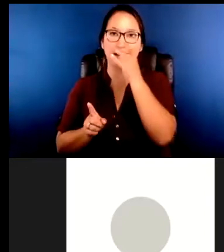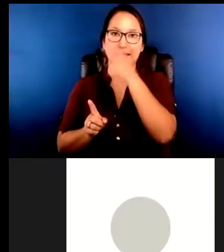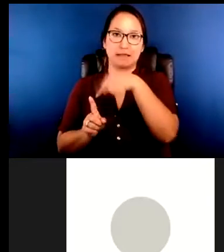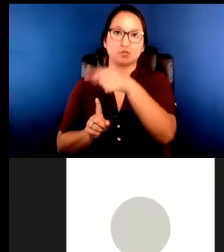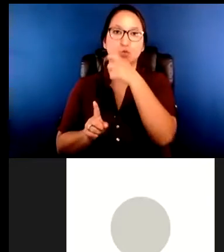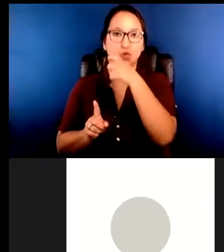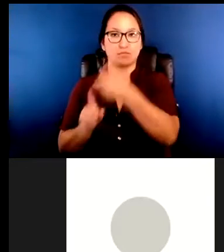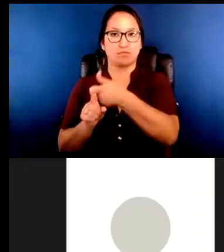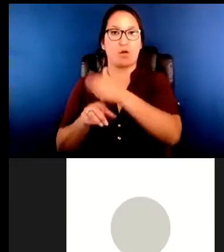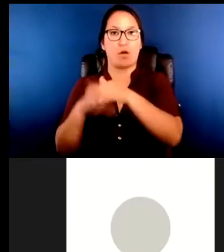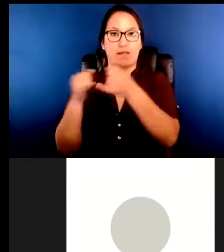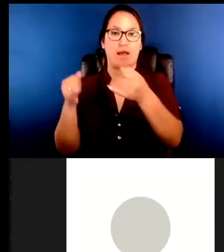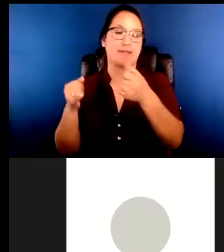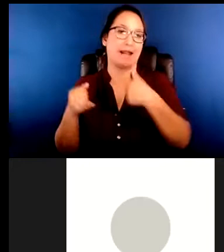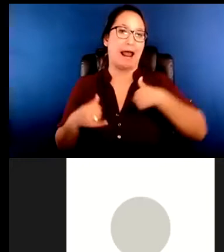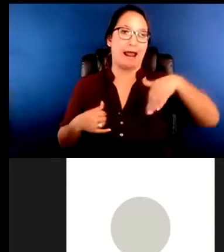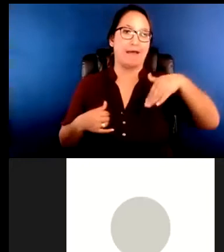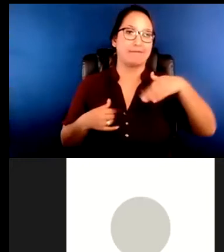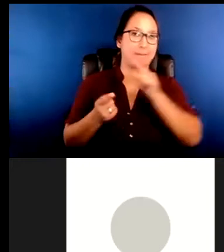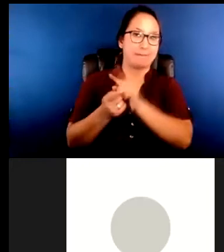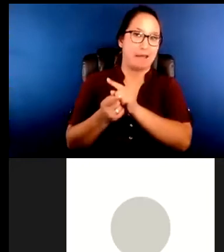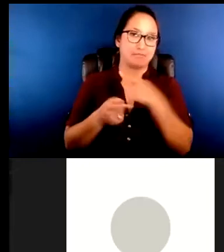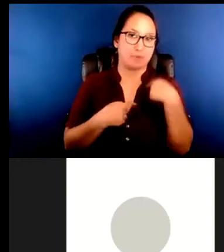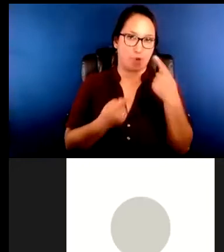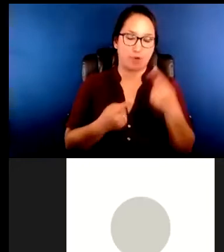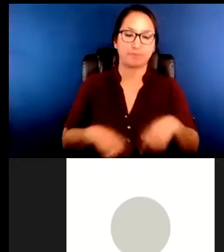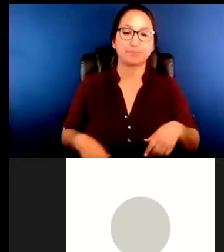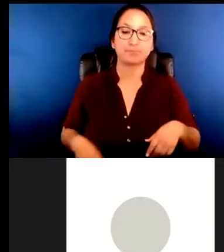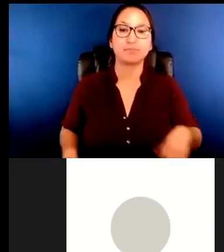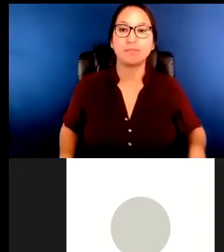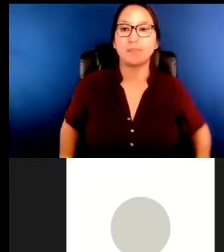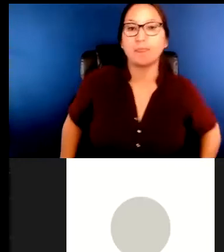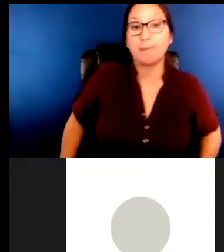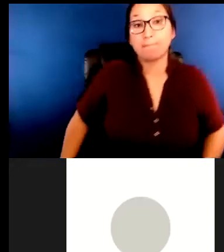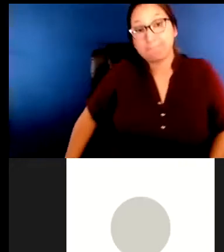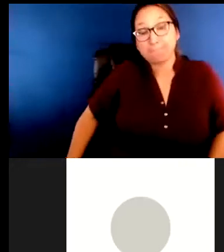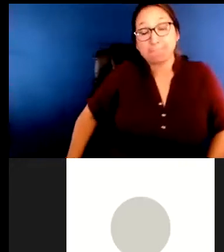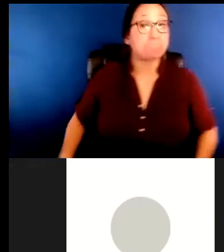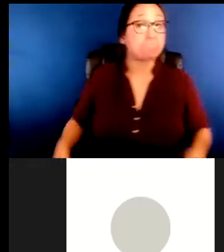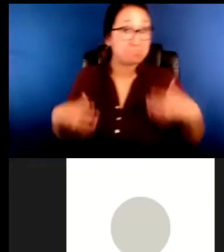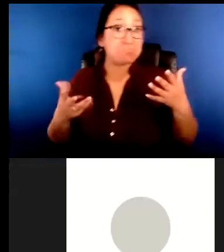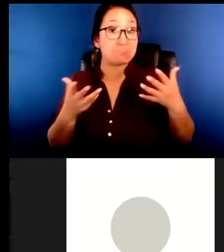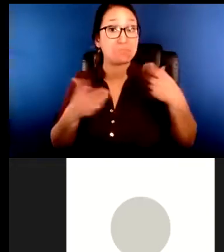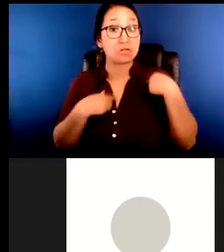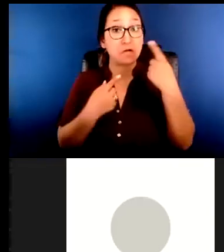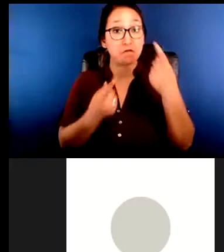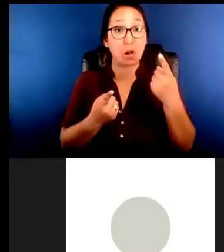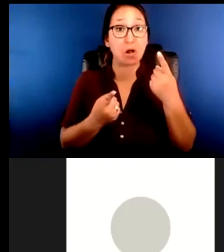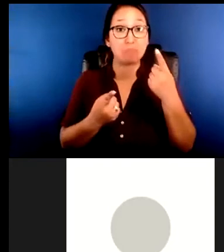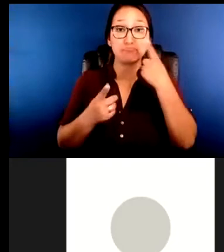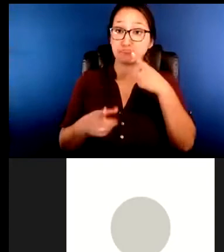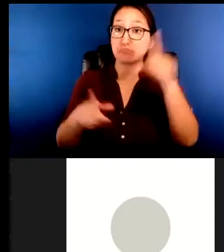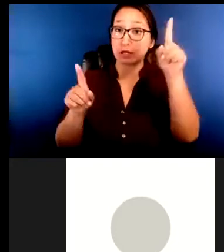so far. I will say so far it's worked out really great for both Miss McNulty